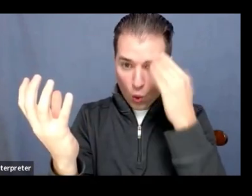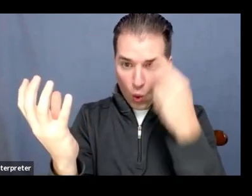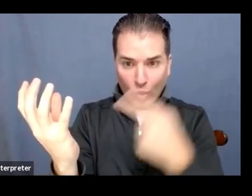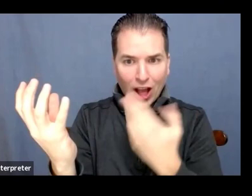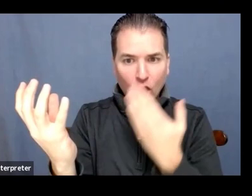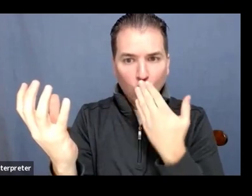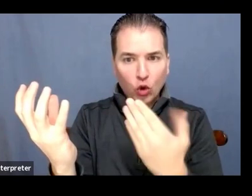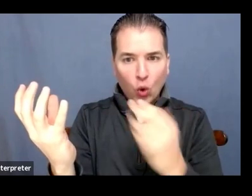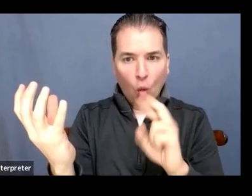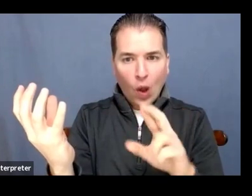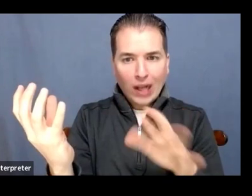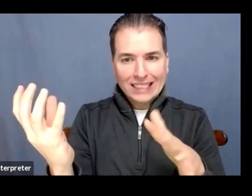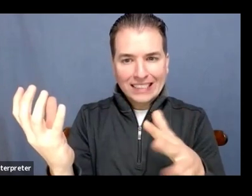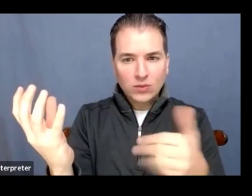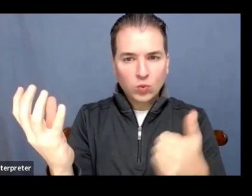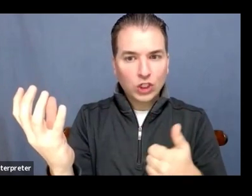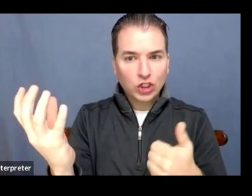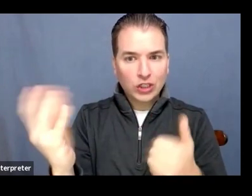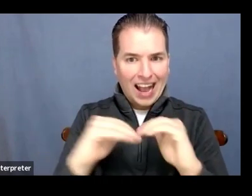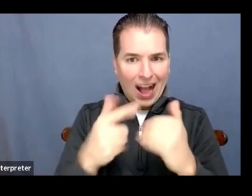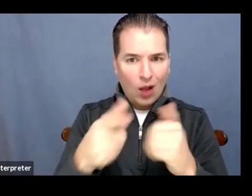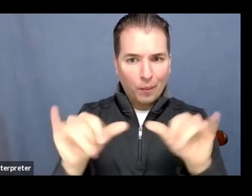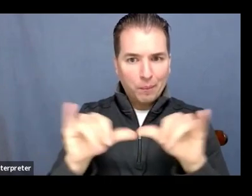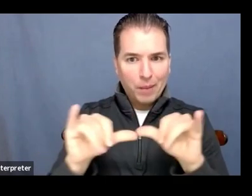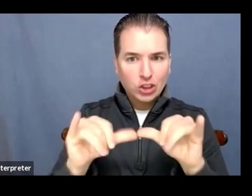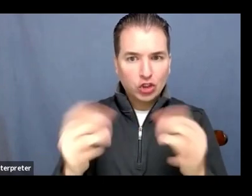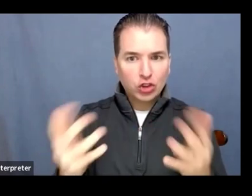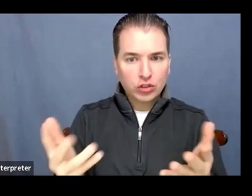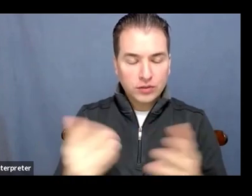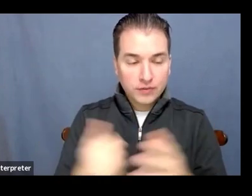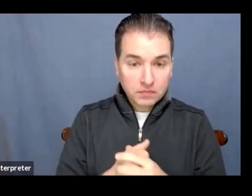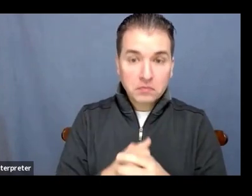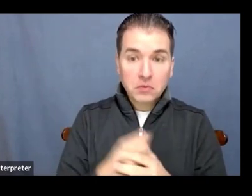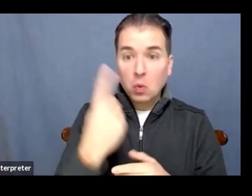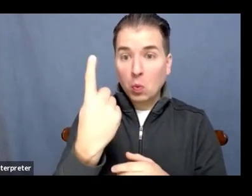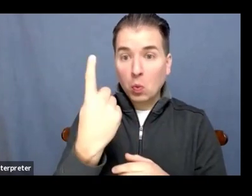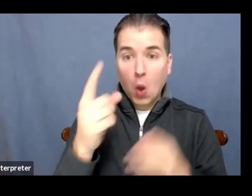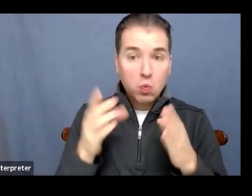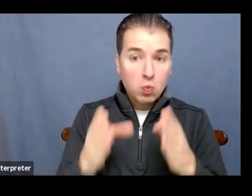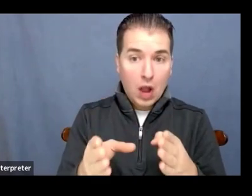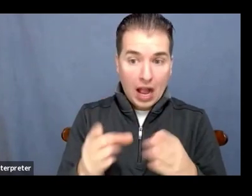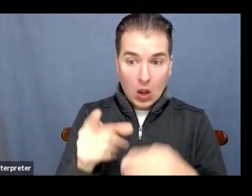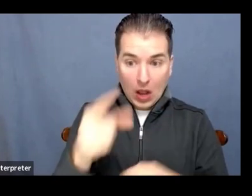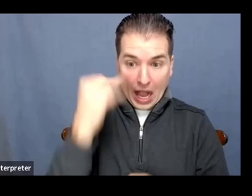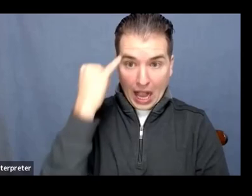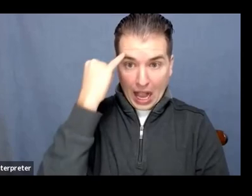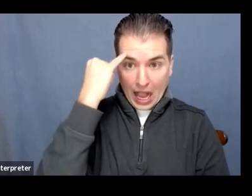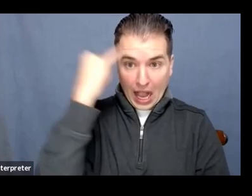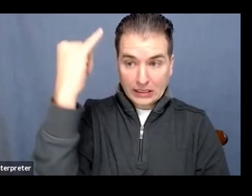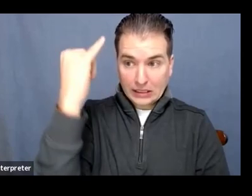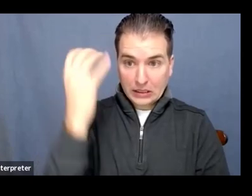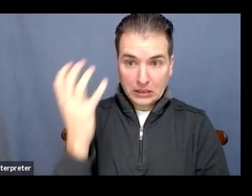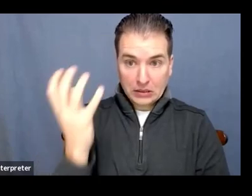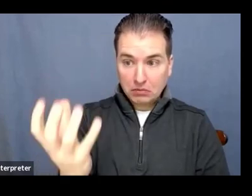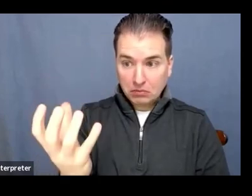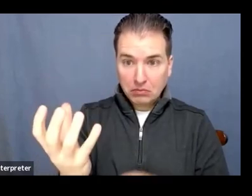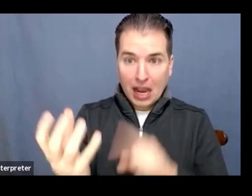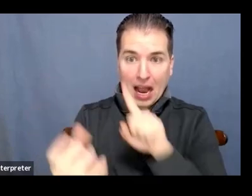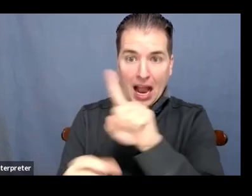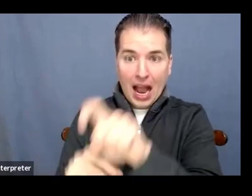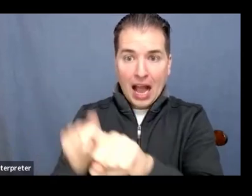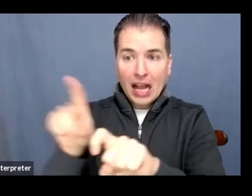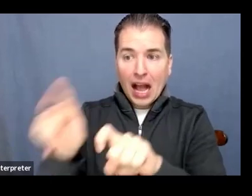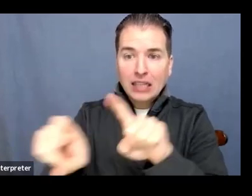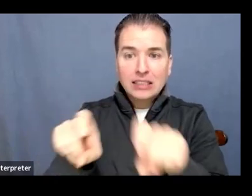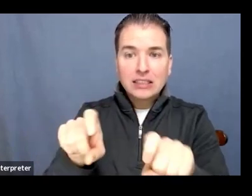idea? Well, you can talk to your friends and your family, but more than likely, you're going to get a